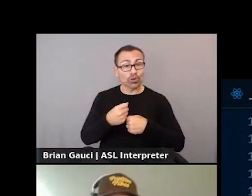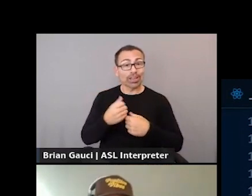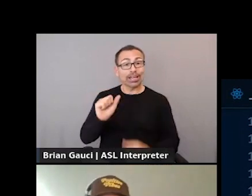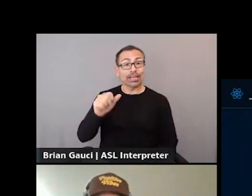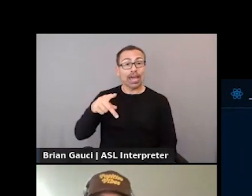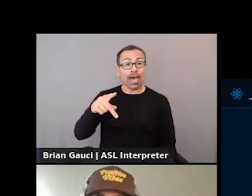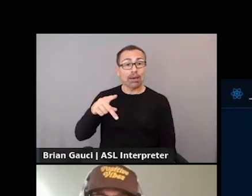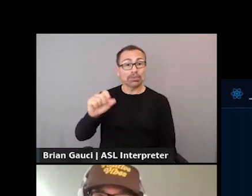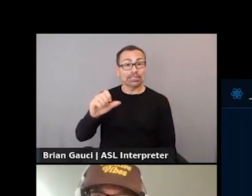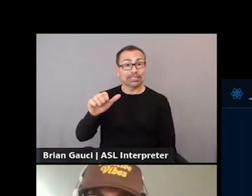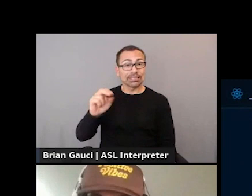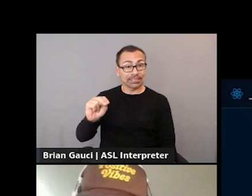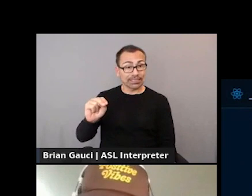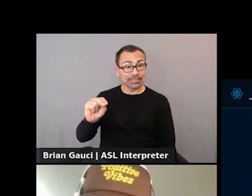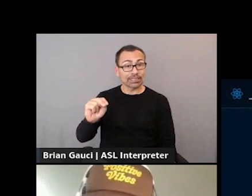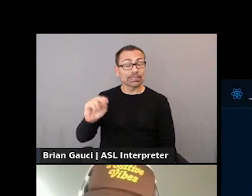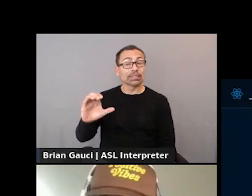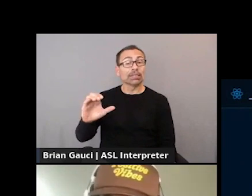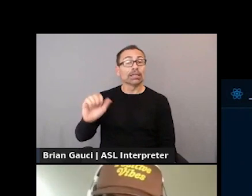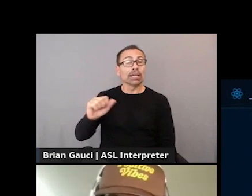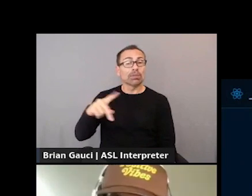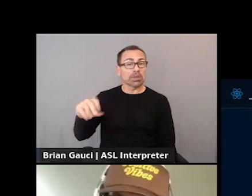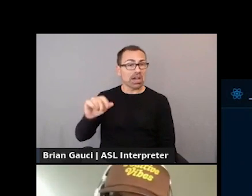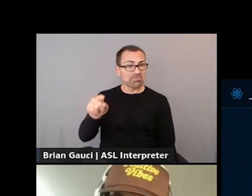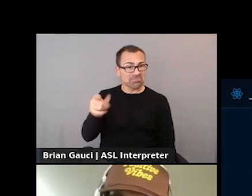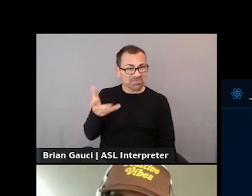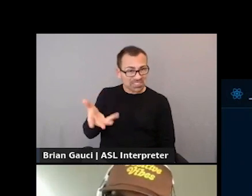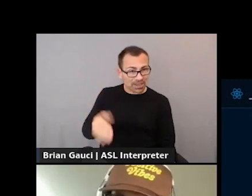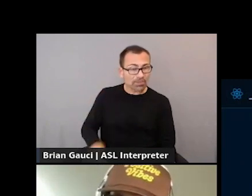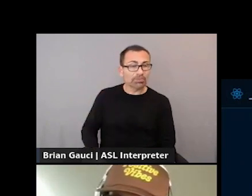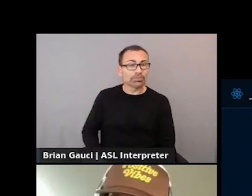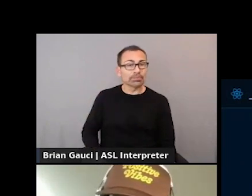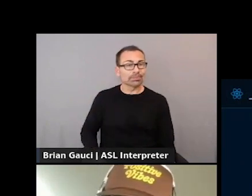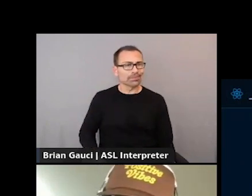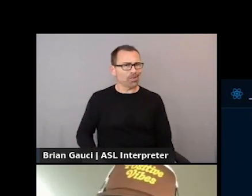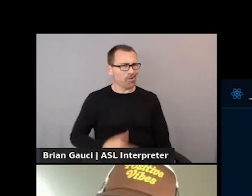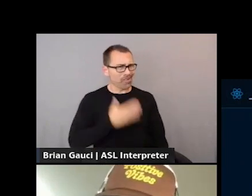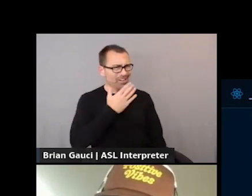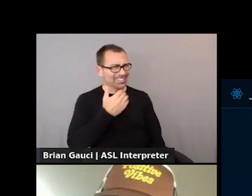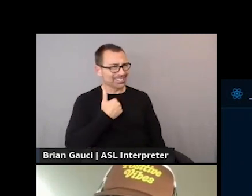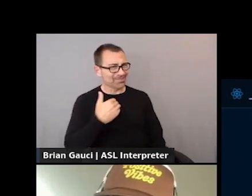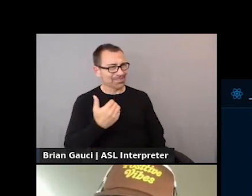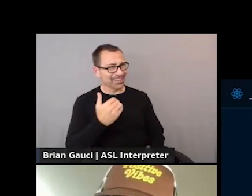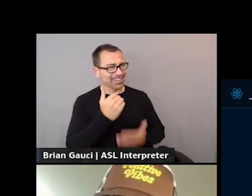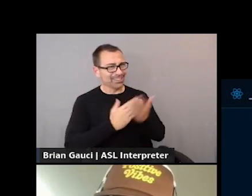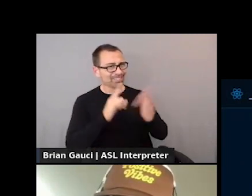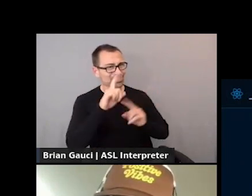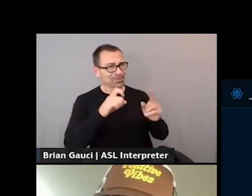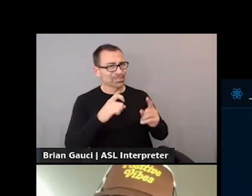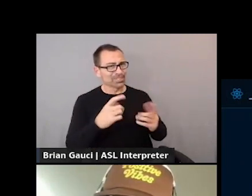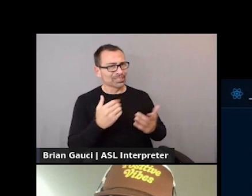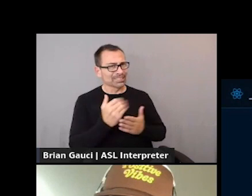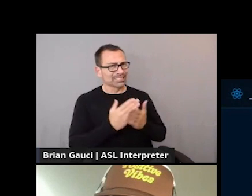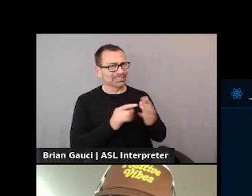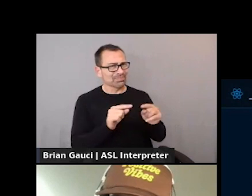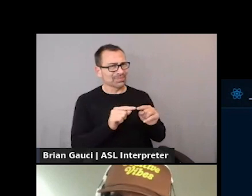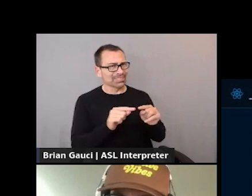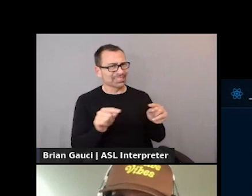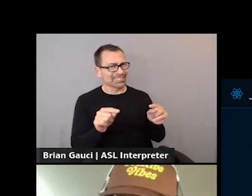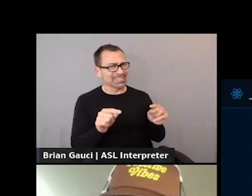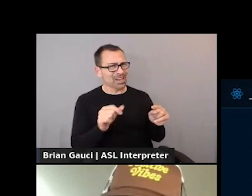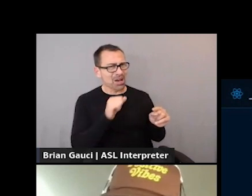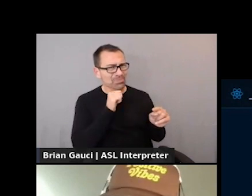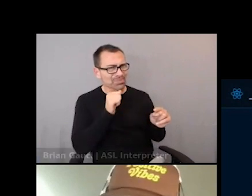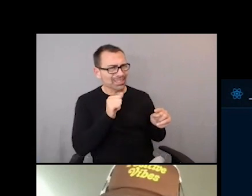awesome, man. We've got some questions. Some of these I'm not real clear